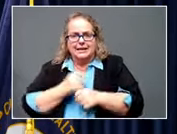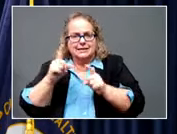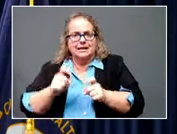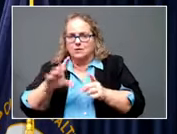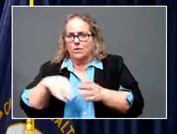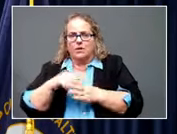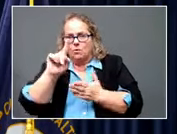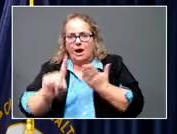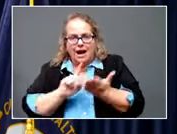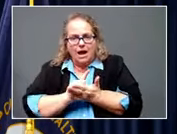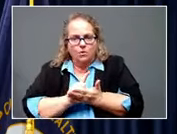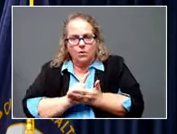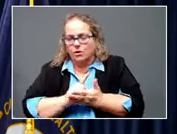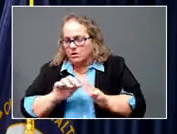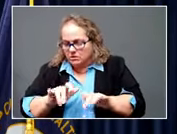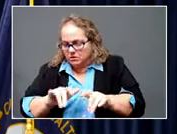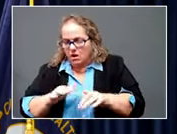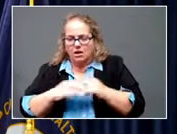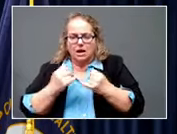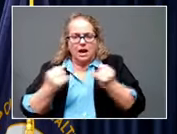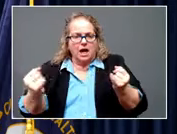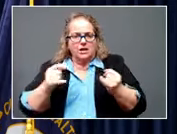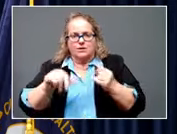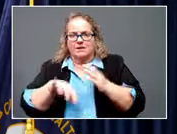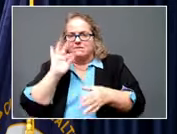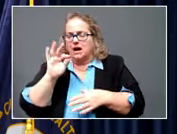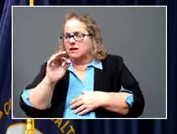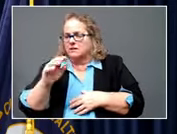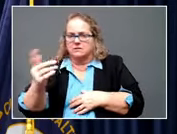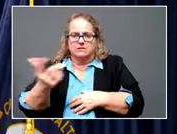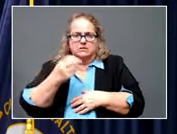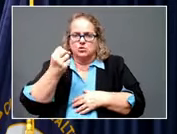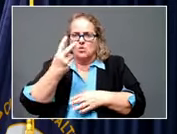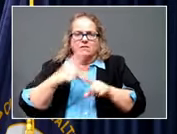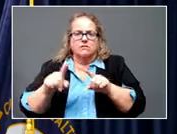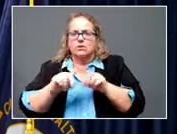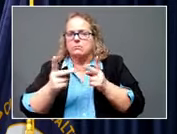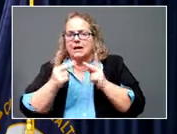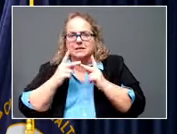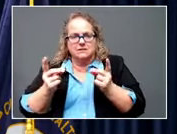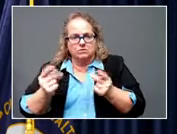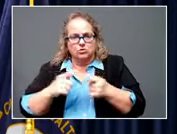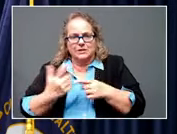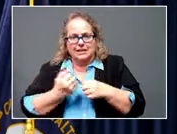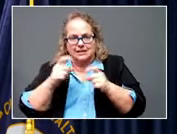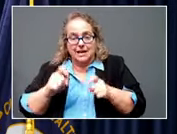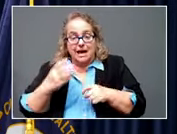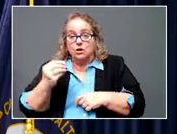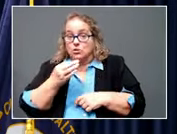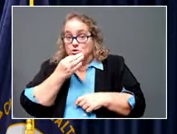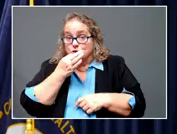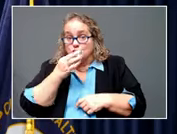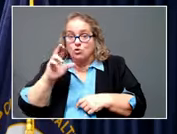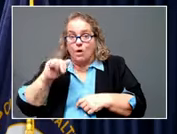can find a dozen different places that you can get tested. And soon there will be rapid tests that are easily